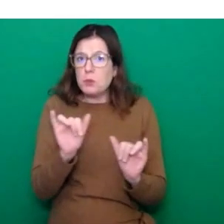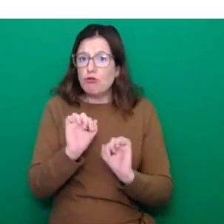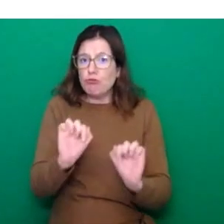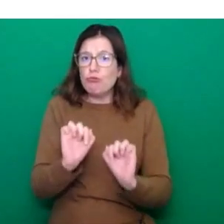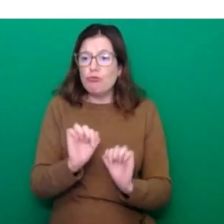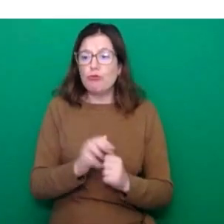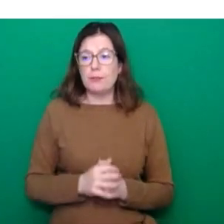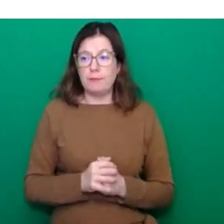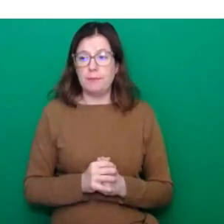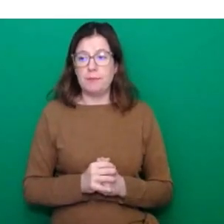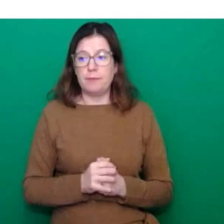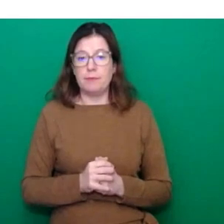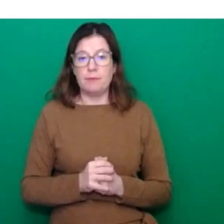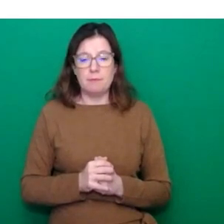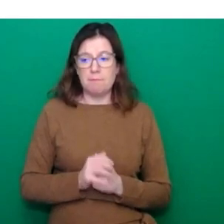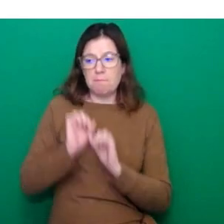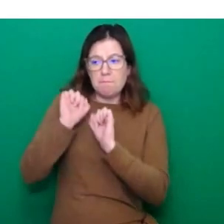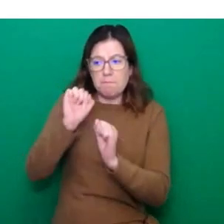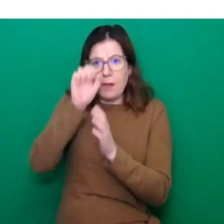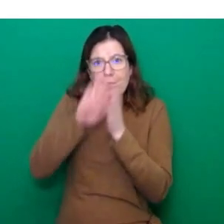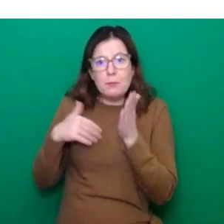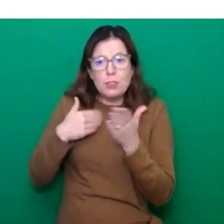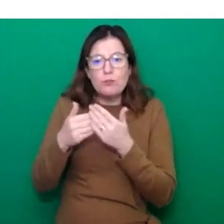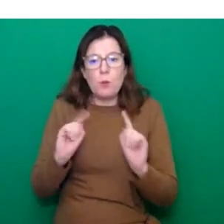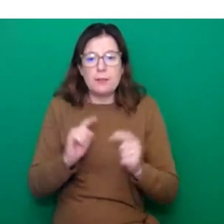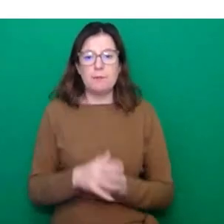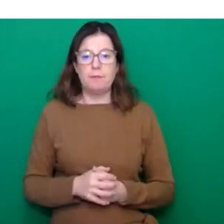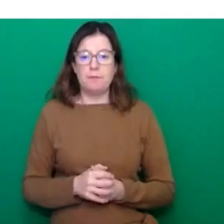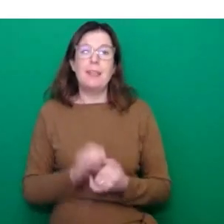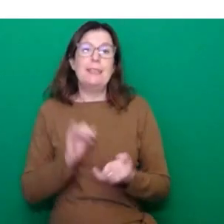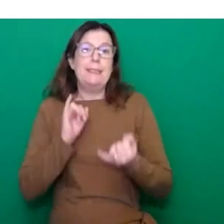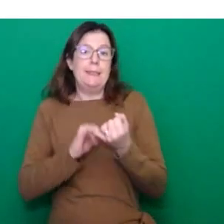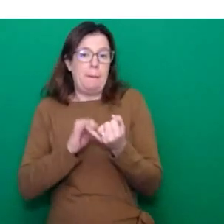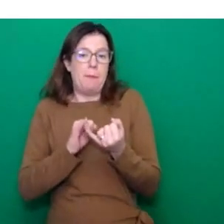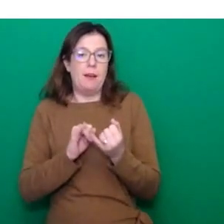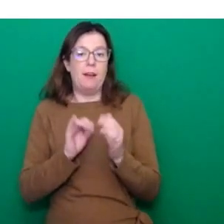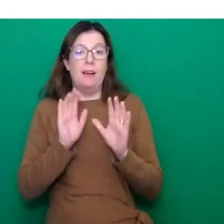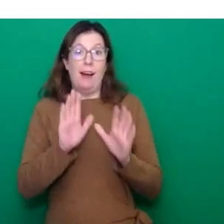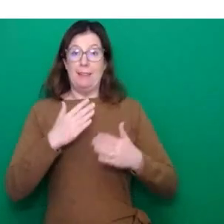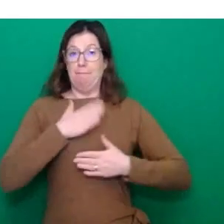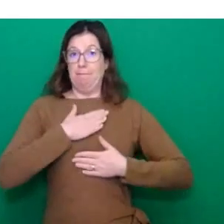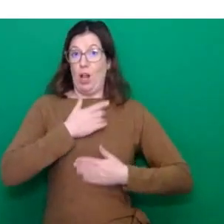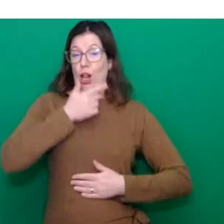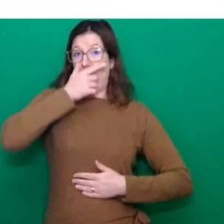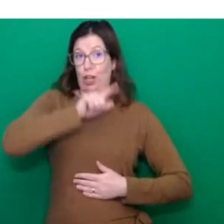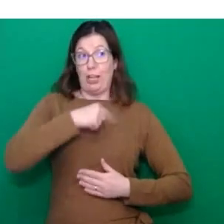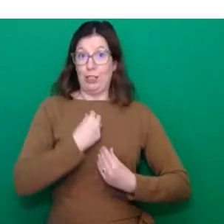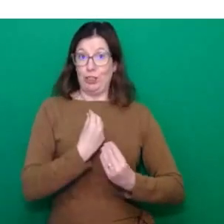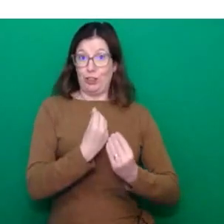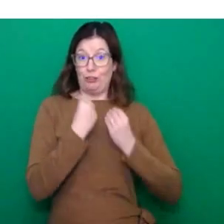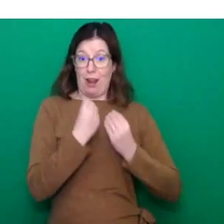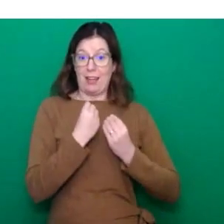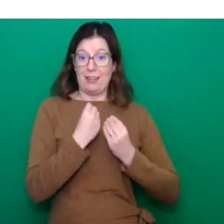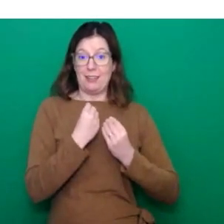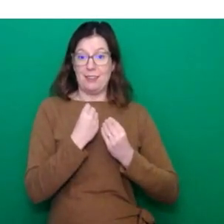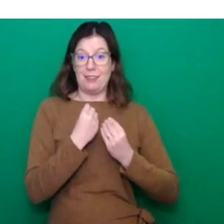of the children and young people? Saba, what's your experience of that? So luckily for me, when I was training,